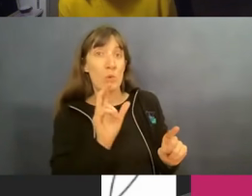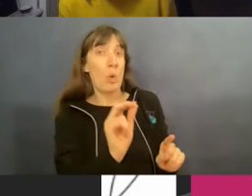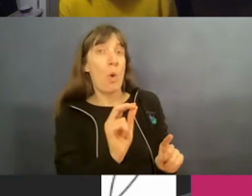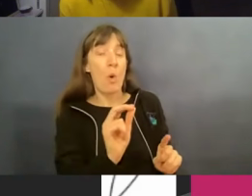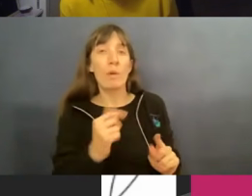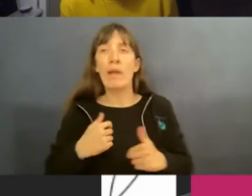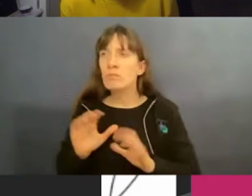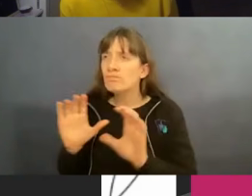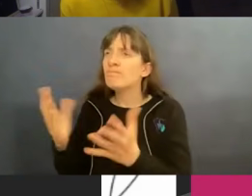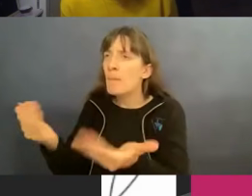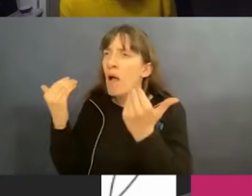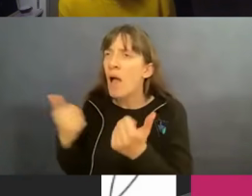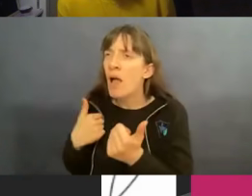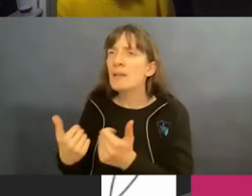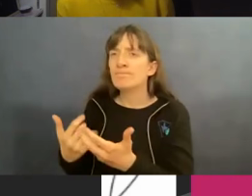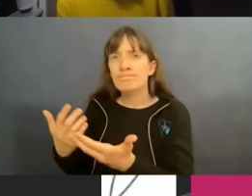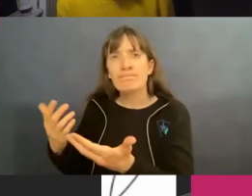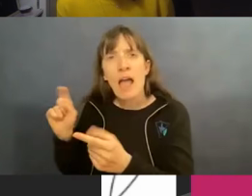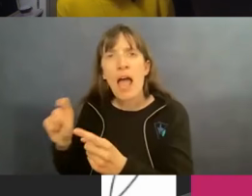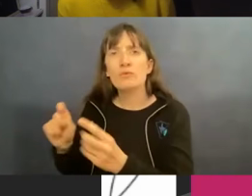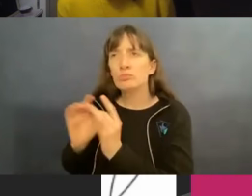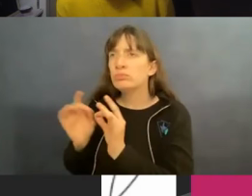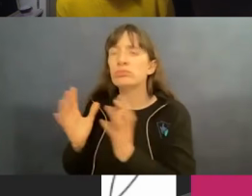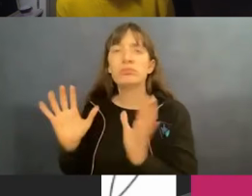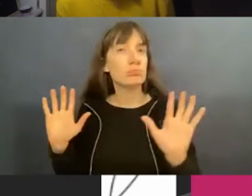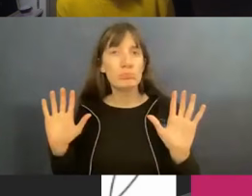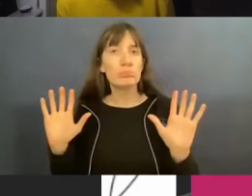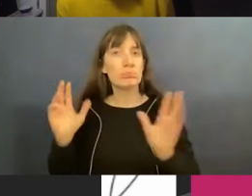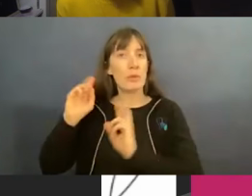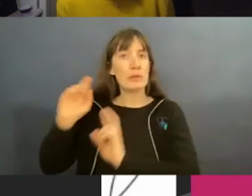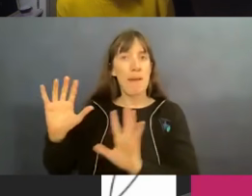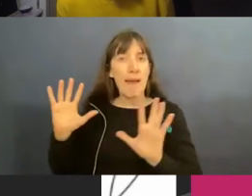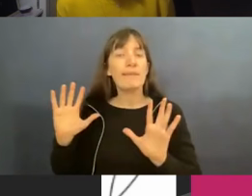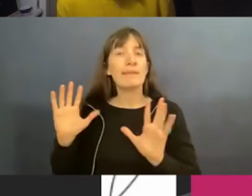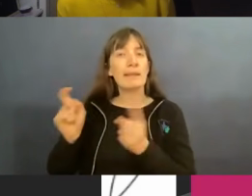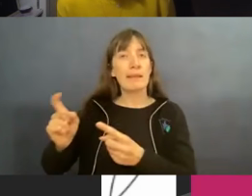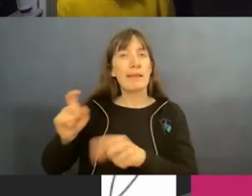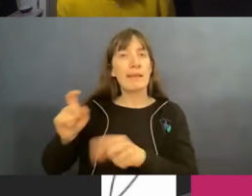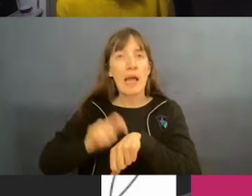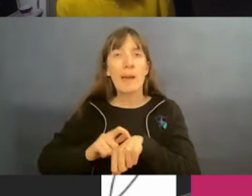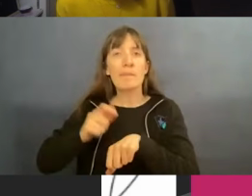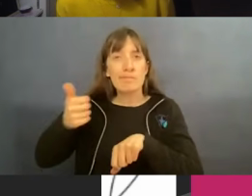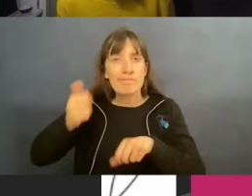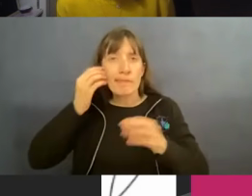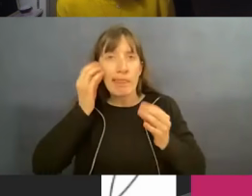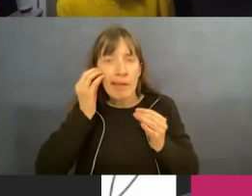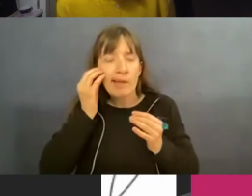press them and allowing them to come to you and giving them that time to think and process.